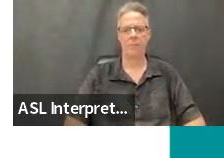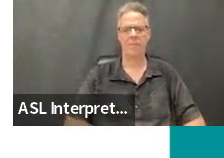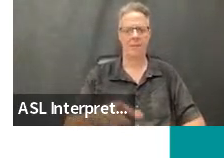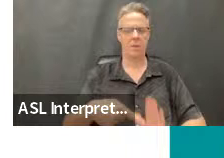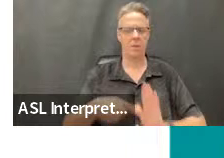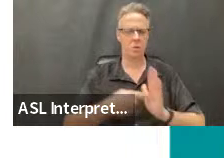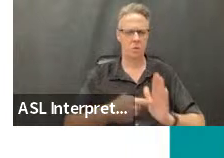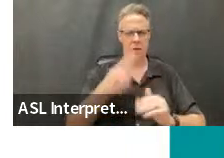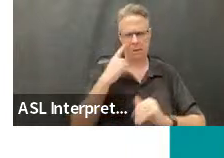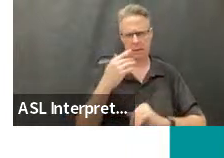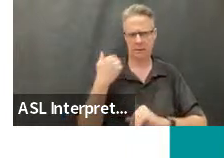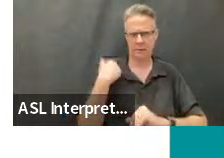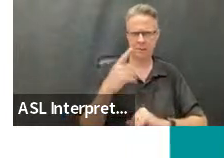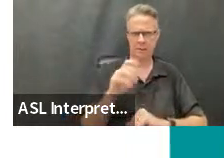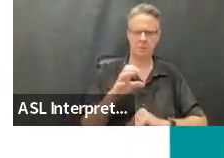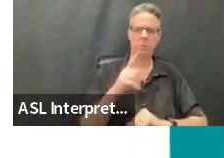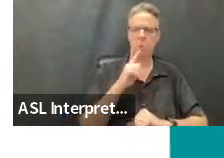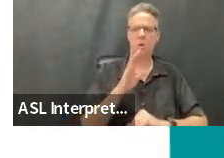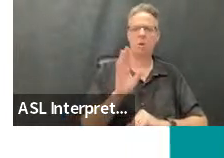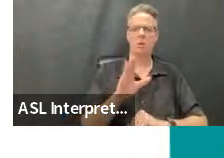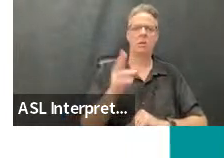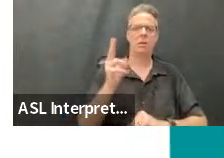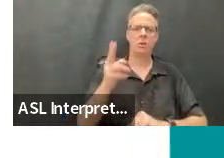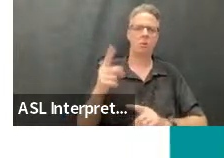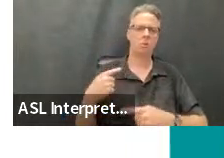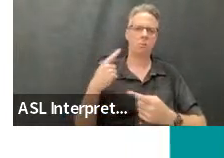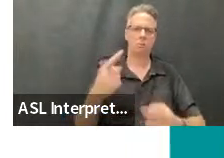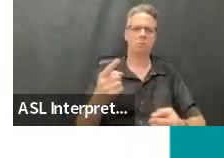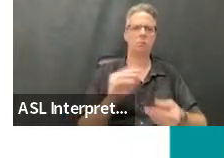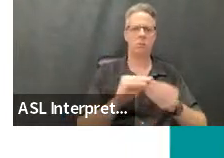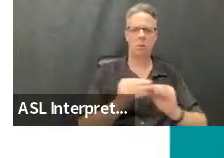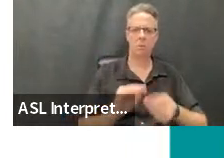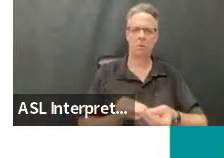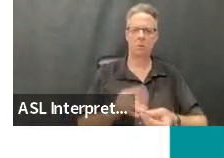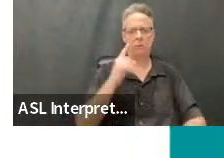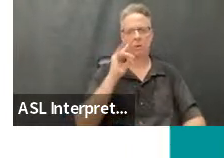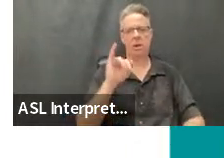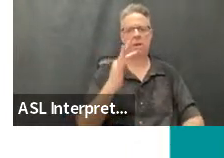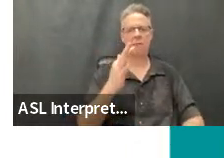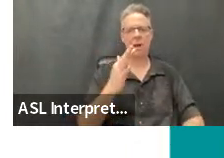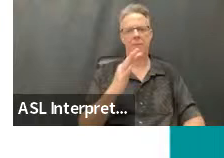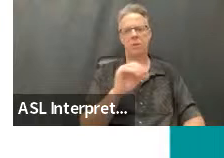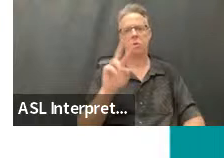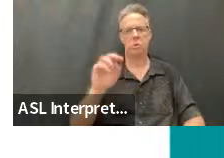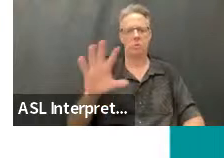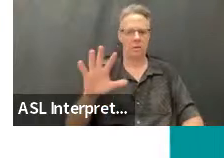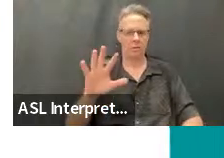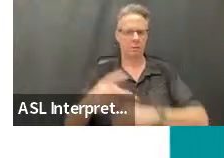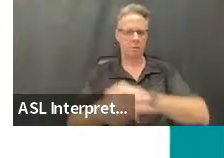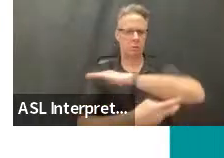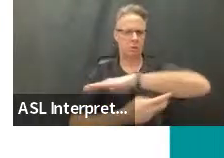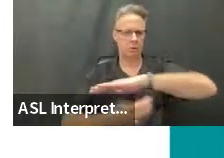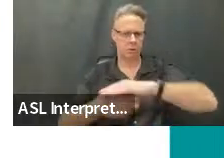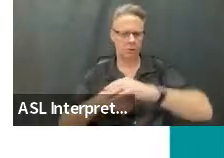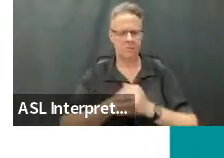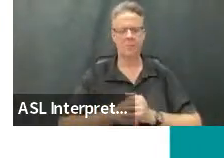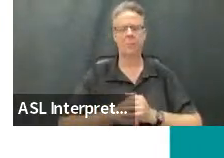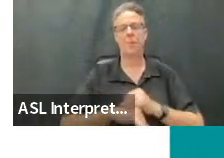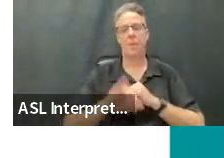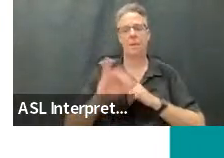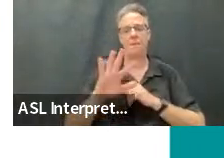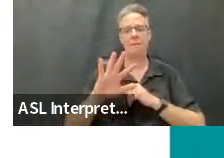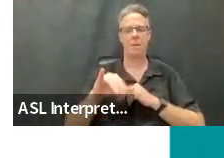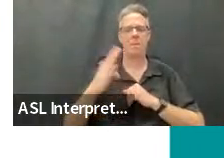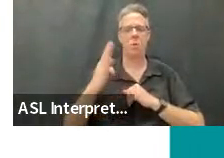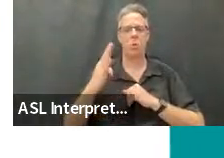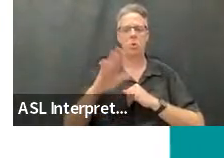this in December, but kind of historical volumes on the I-5 bridge and the I-205 bridge. So the interstate bridge is the